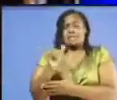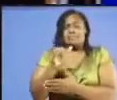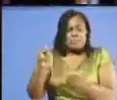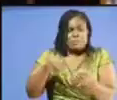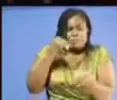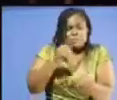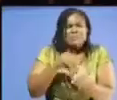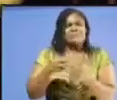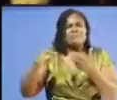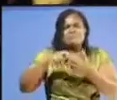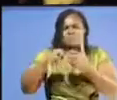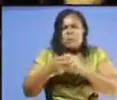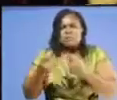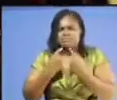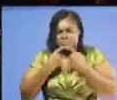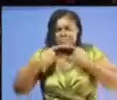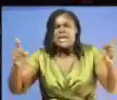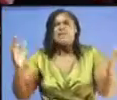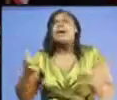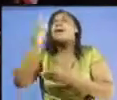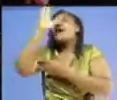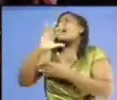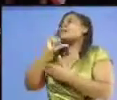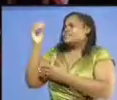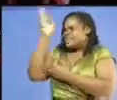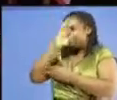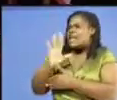of problems, you'll say, 'God,